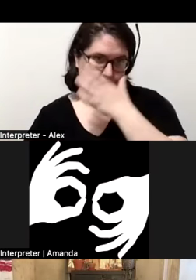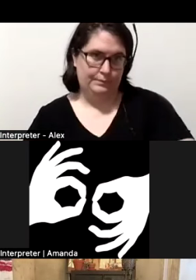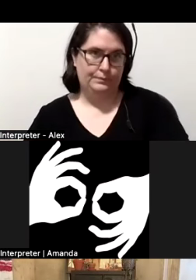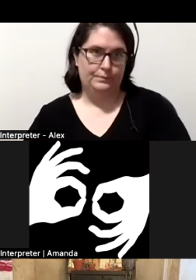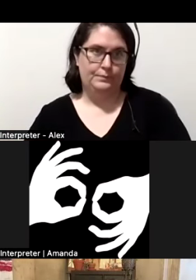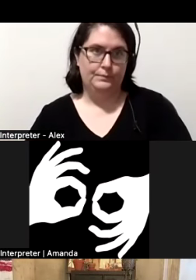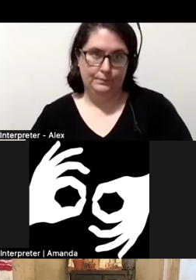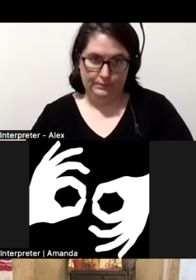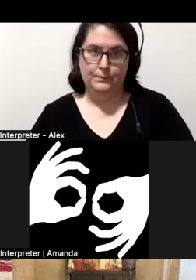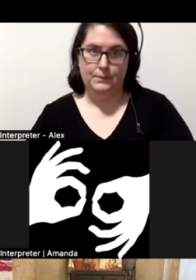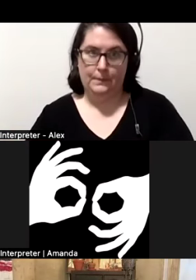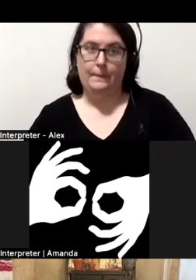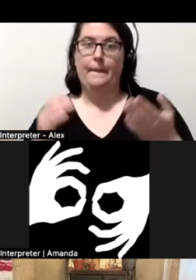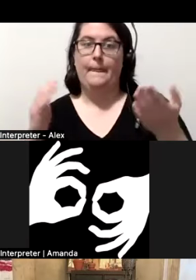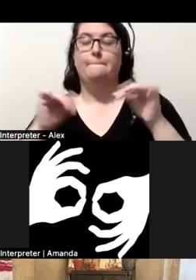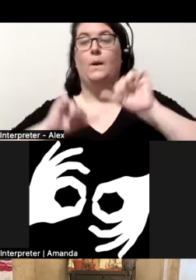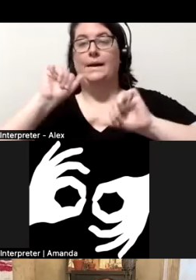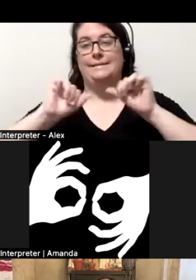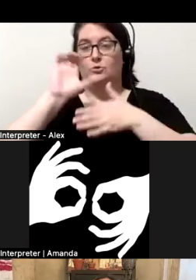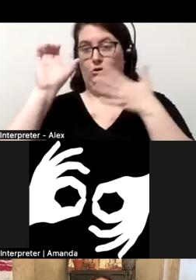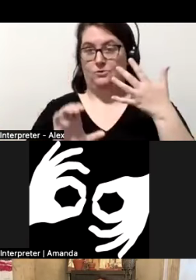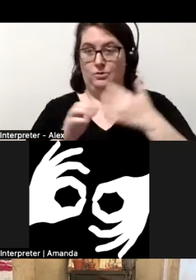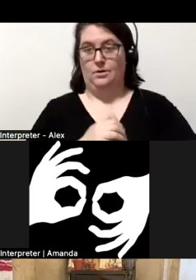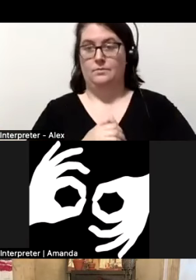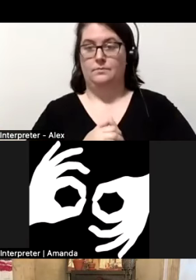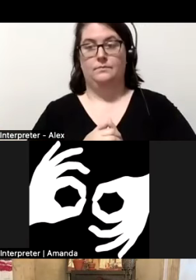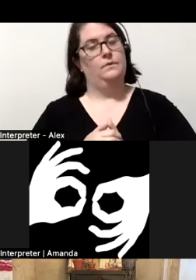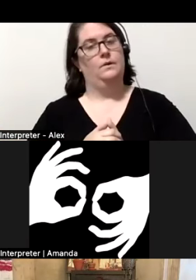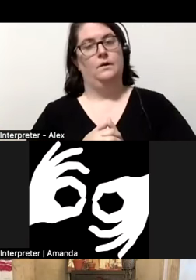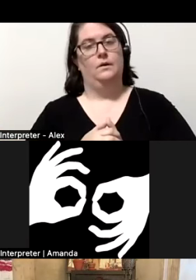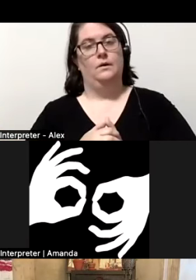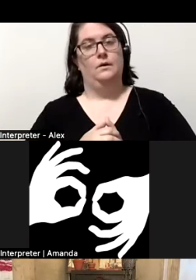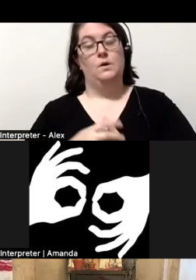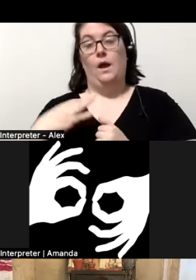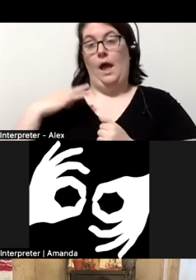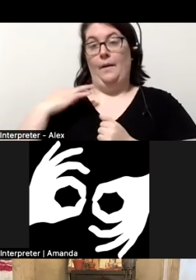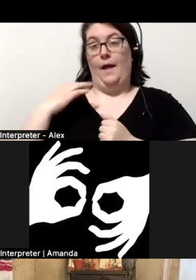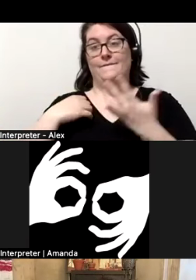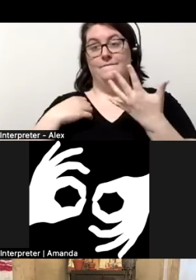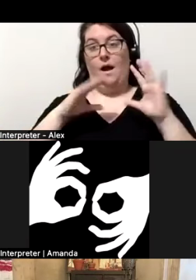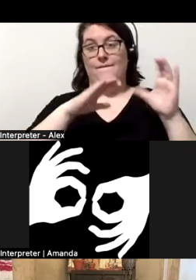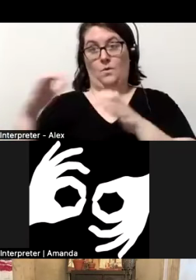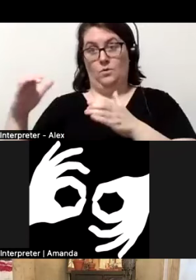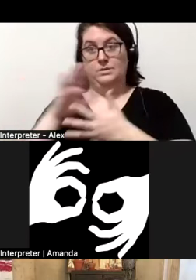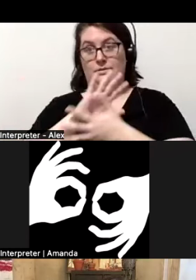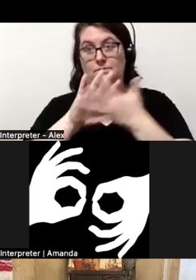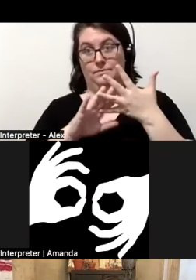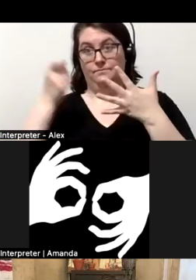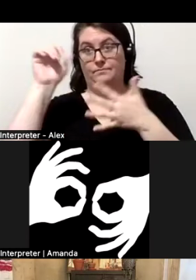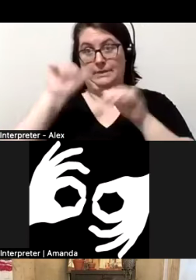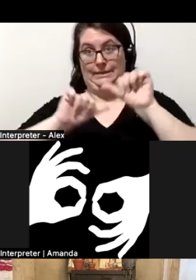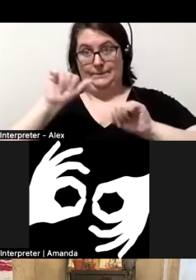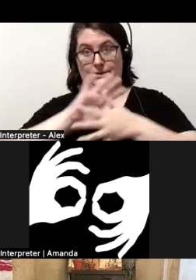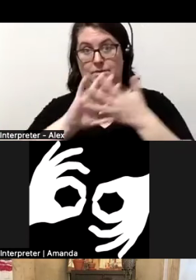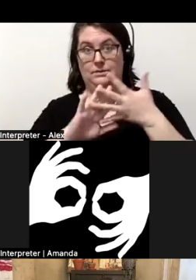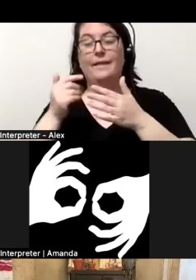Okay, moving on to assessment criteria. Applications are assessed in 5 categories, and these have been updated